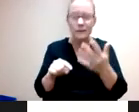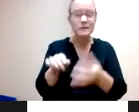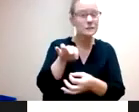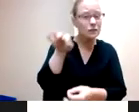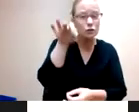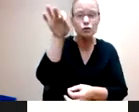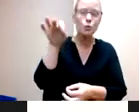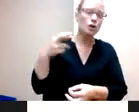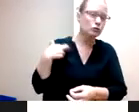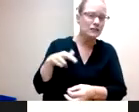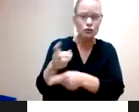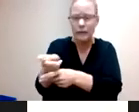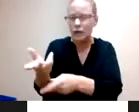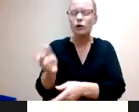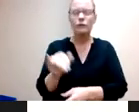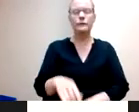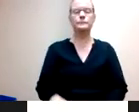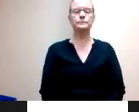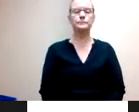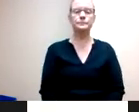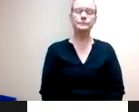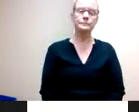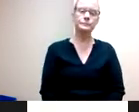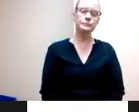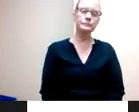care. Next.